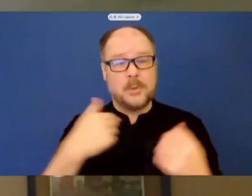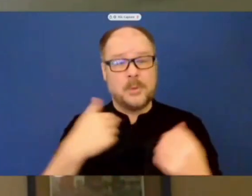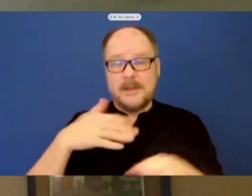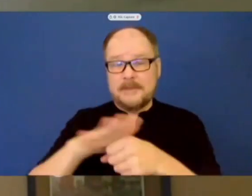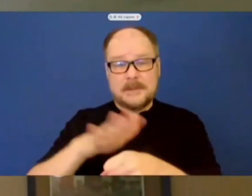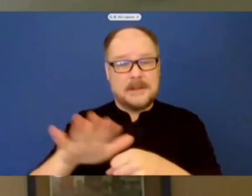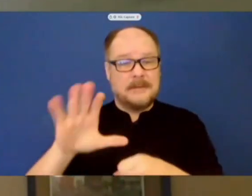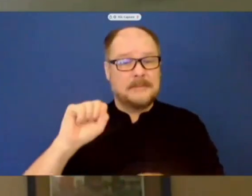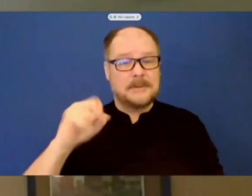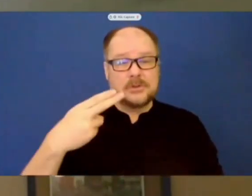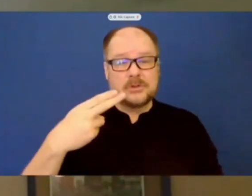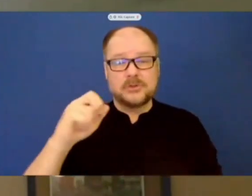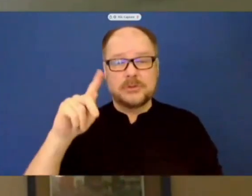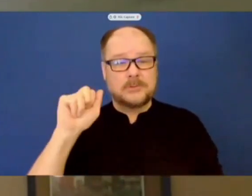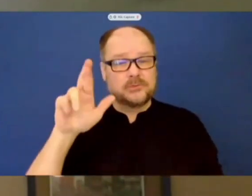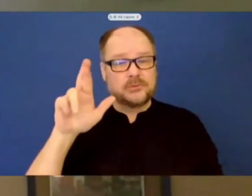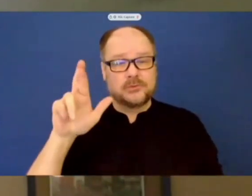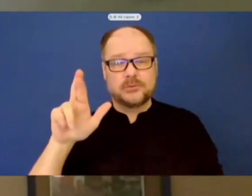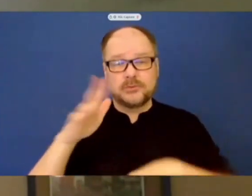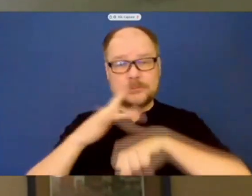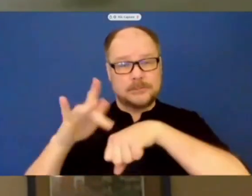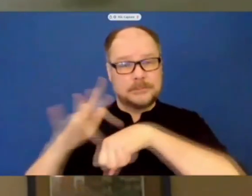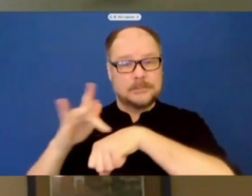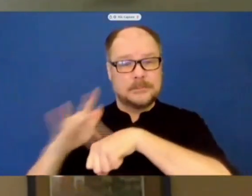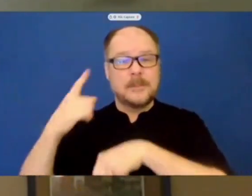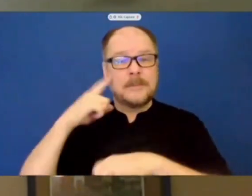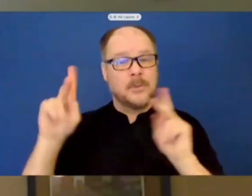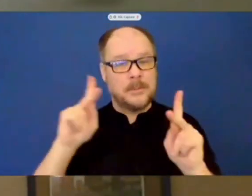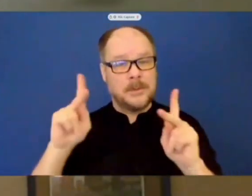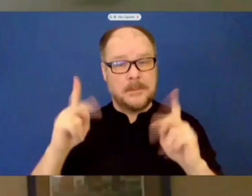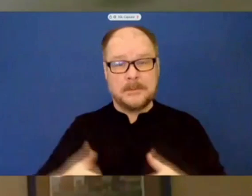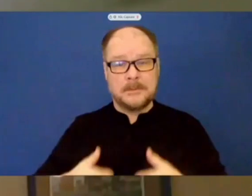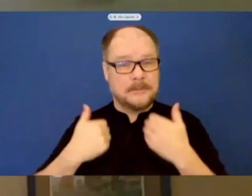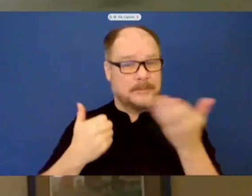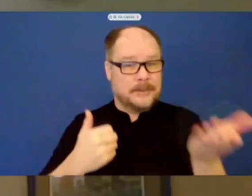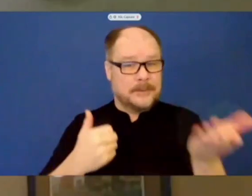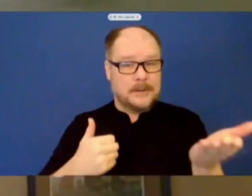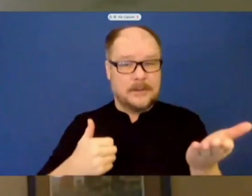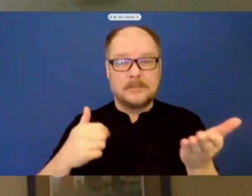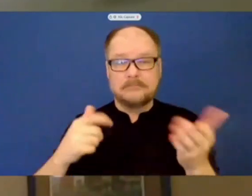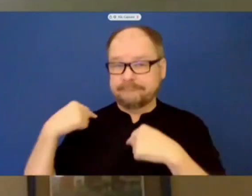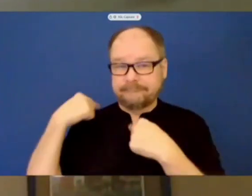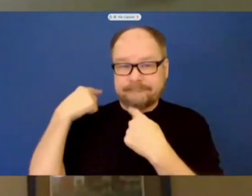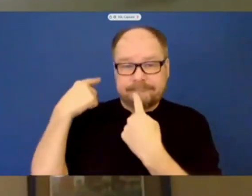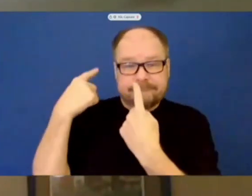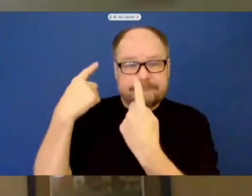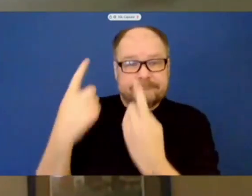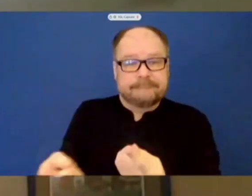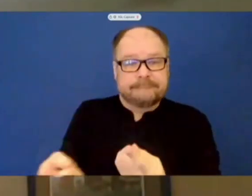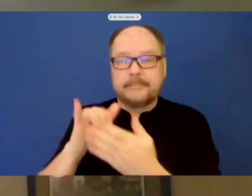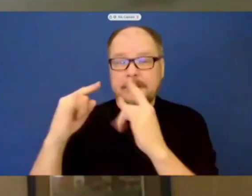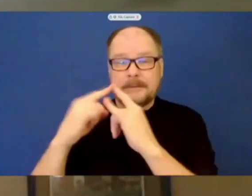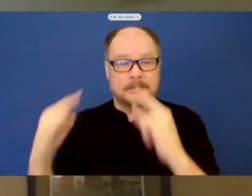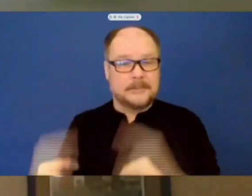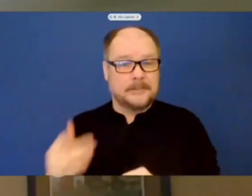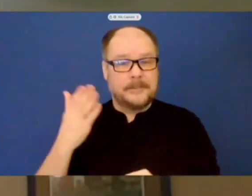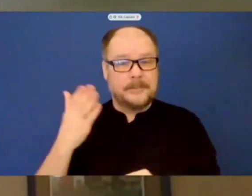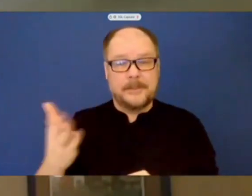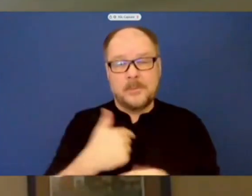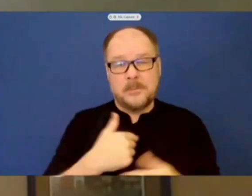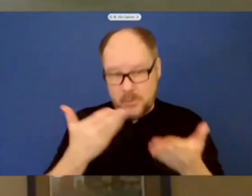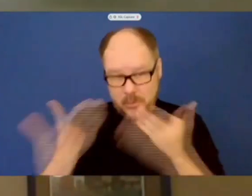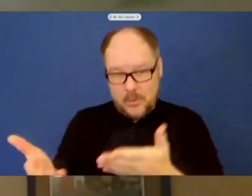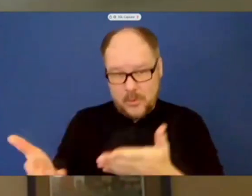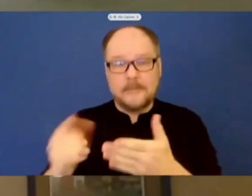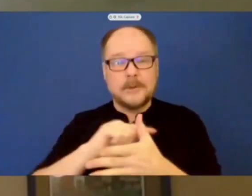capacity to enable us to house people throughout the time that this encampment has been in place. And we have been offering those resources